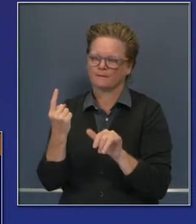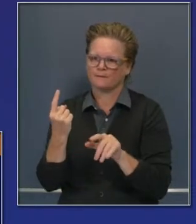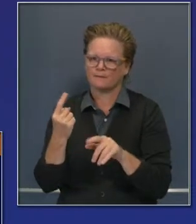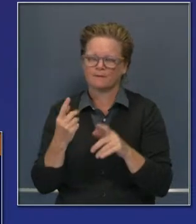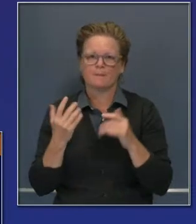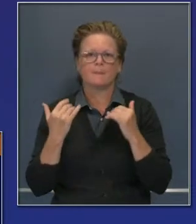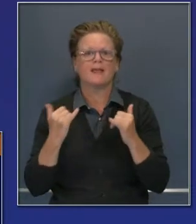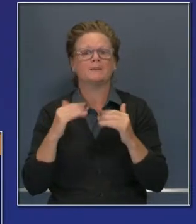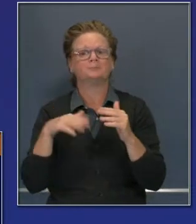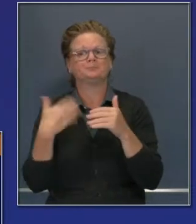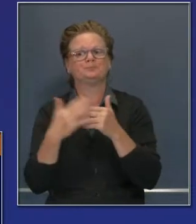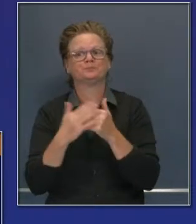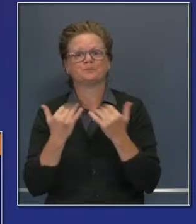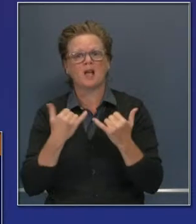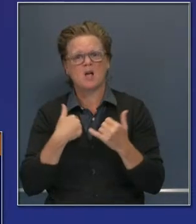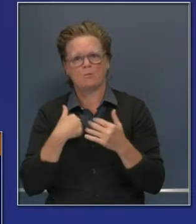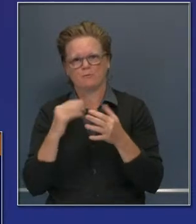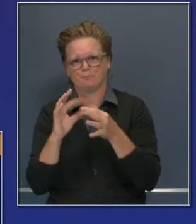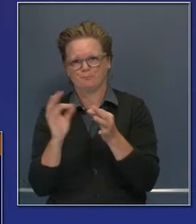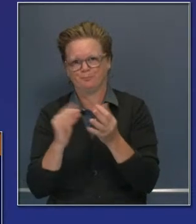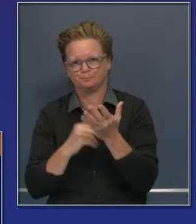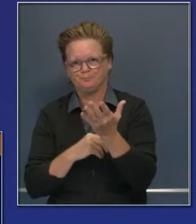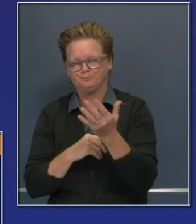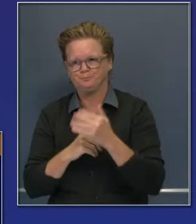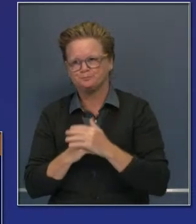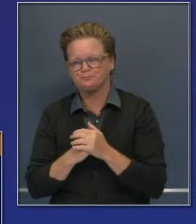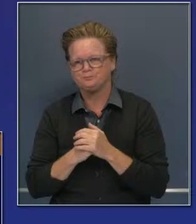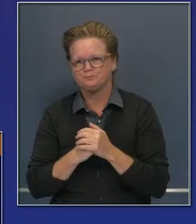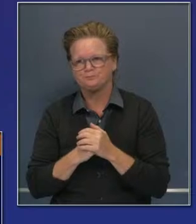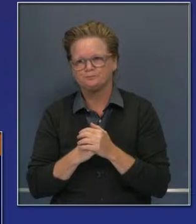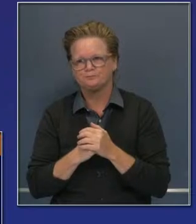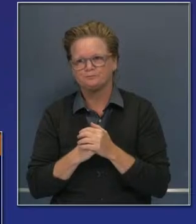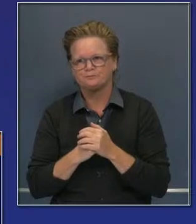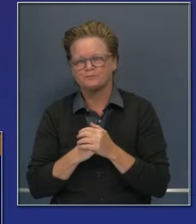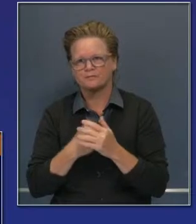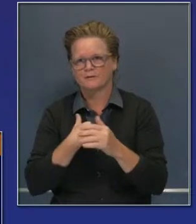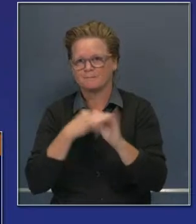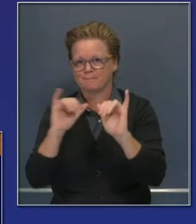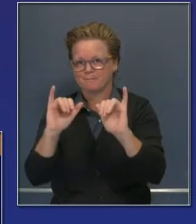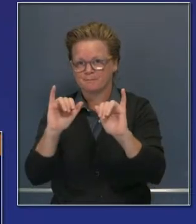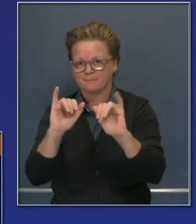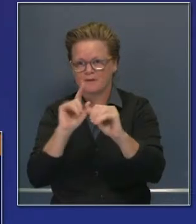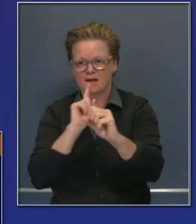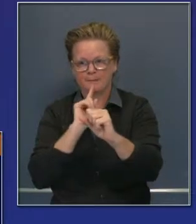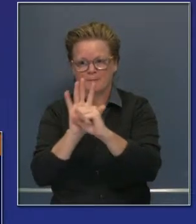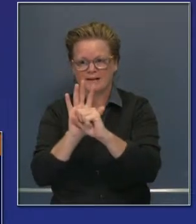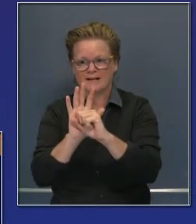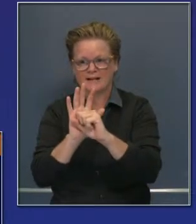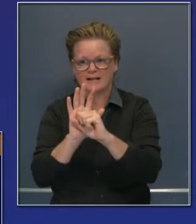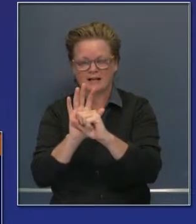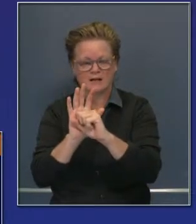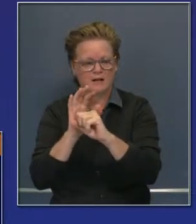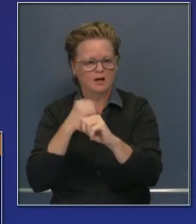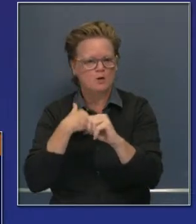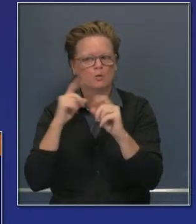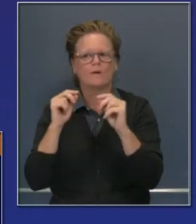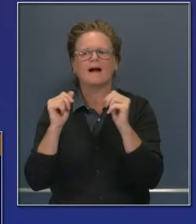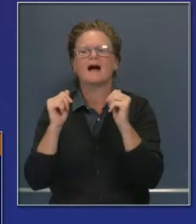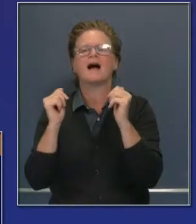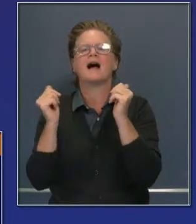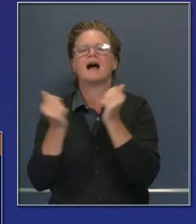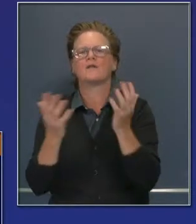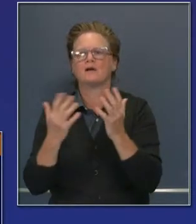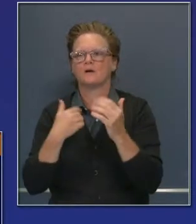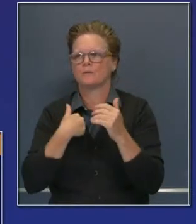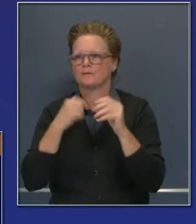causes, we have not let up on our commitment to the cause of doing everything in our power to address the issue of homelessness here in the